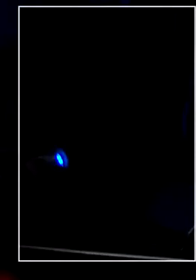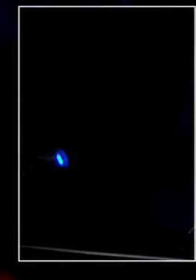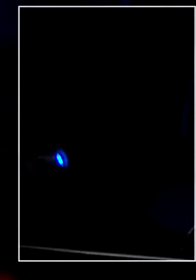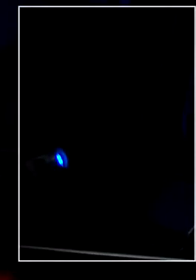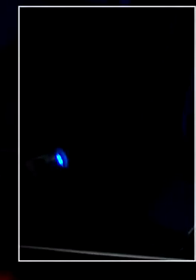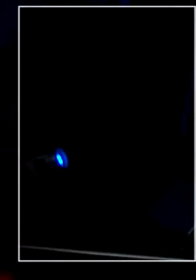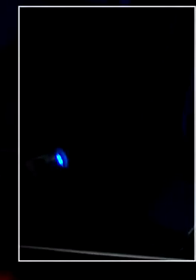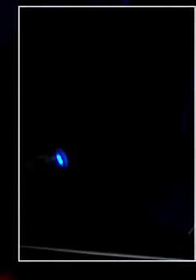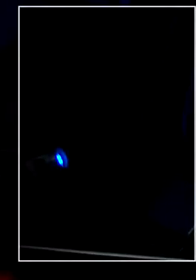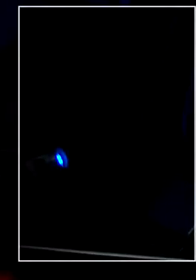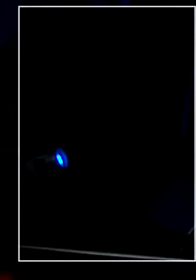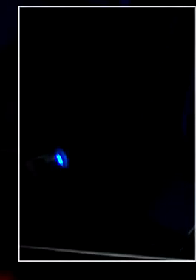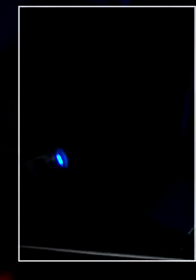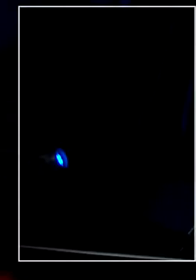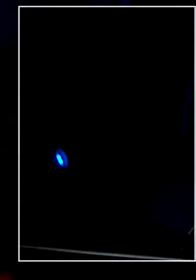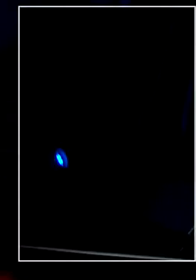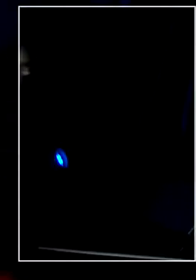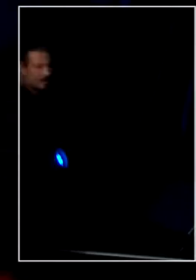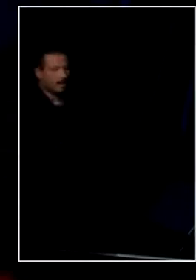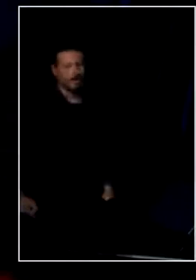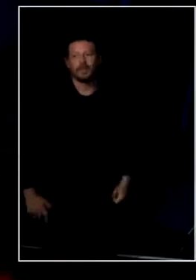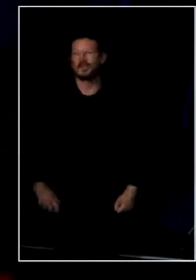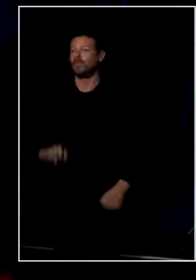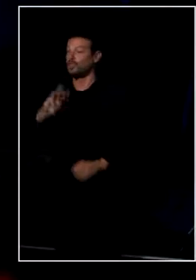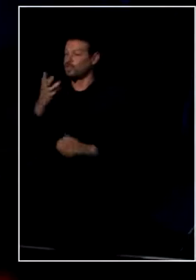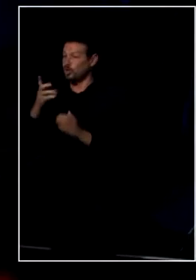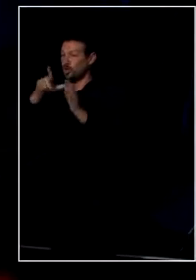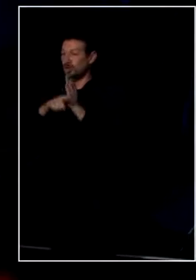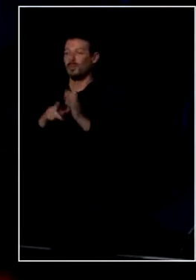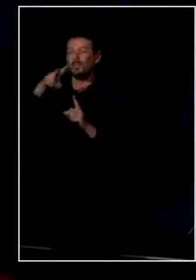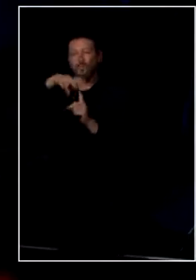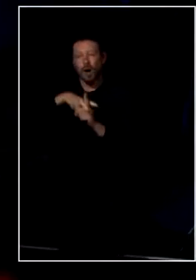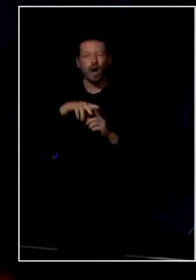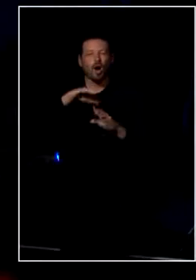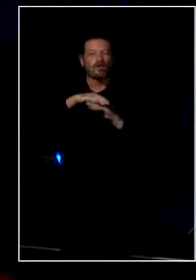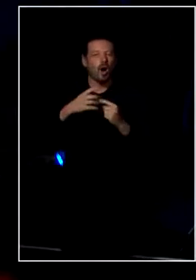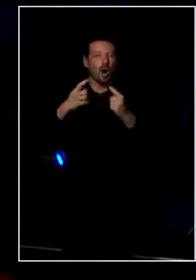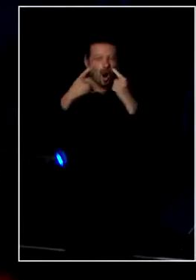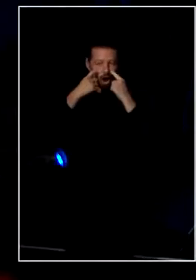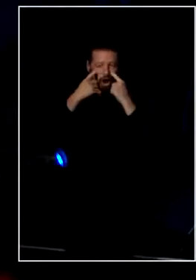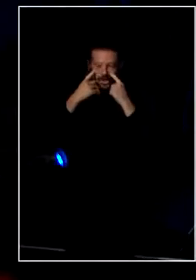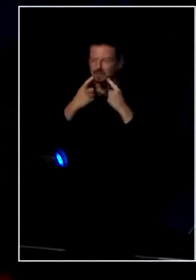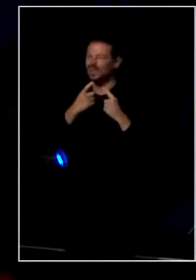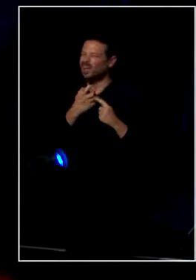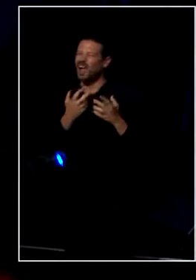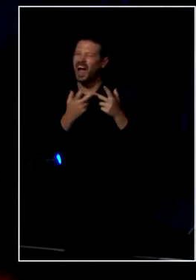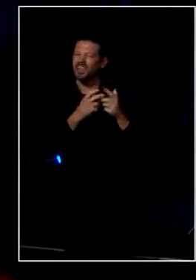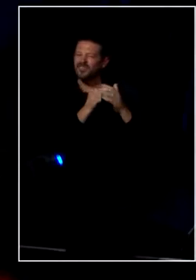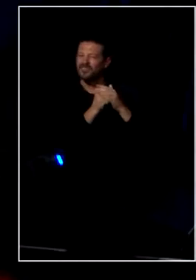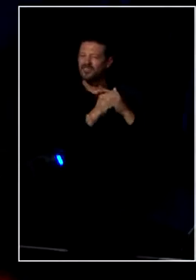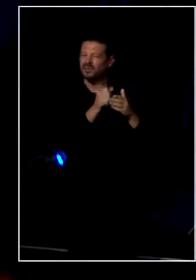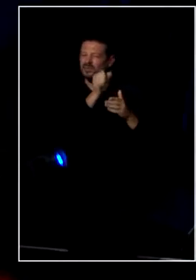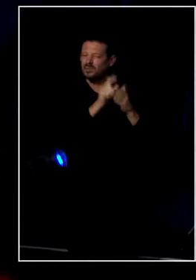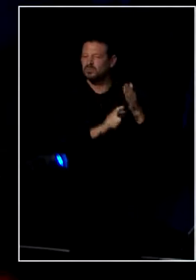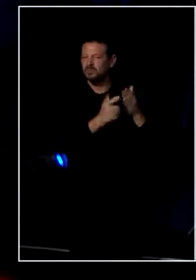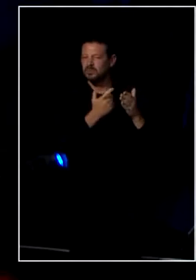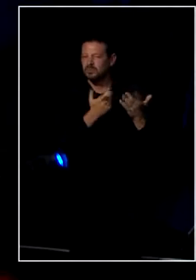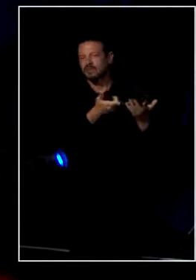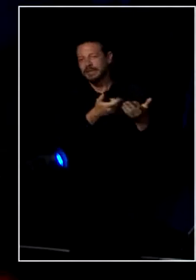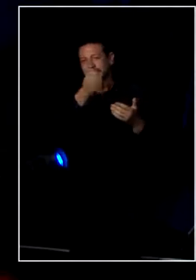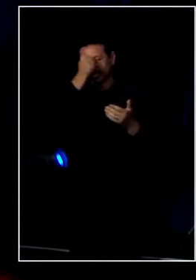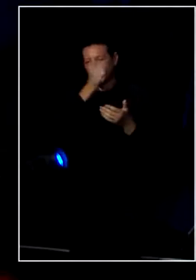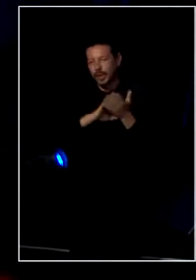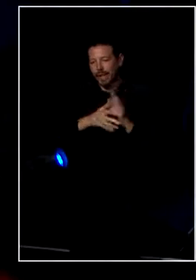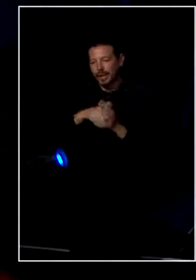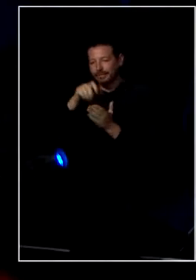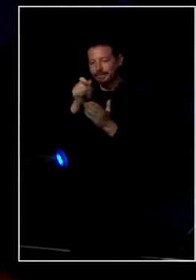eye thing for the third time with friends from with a friend with a disability who knew how to fill out the form. This is